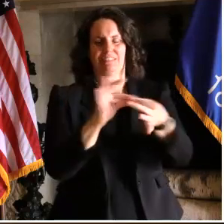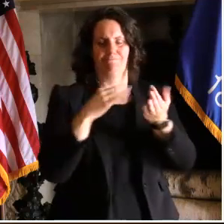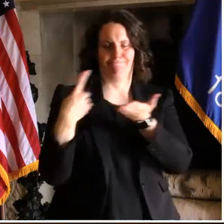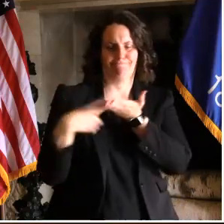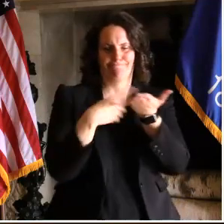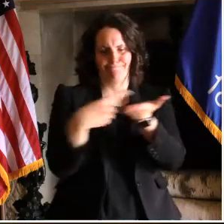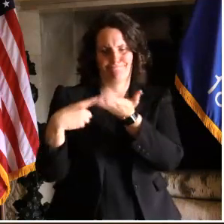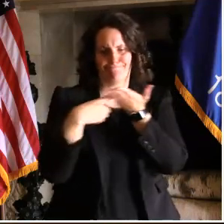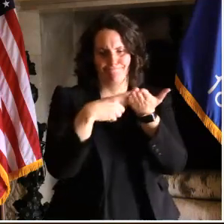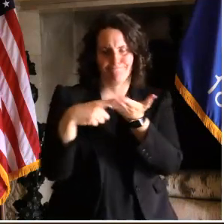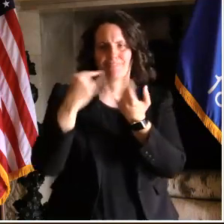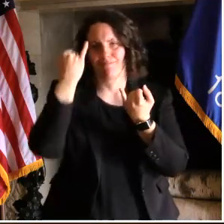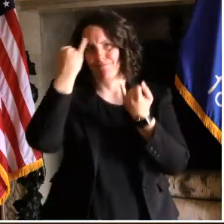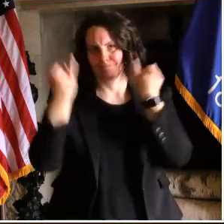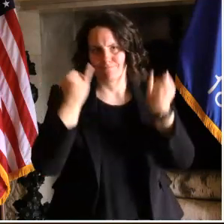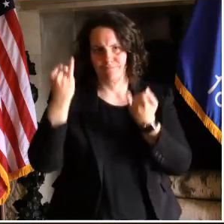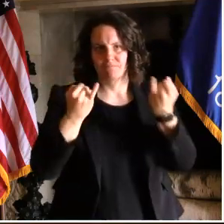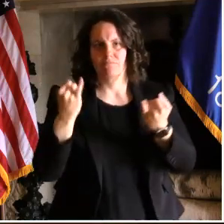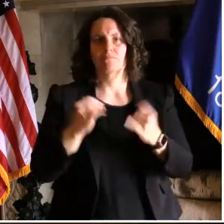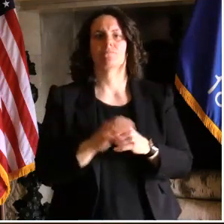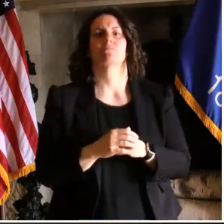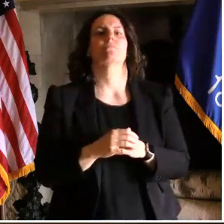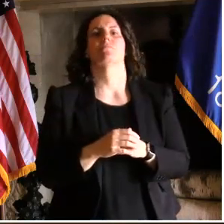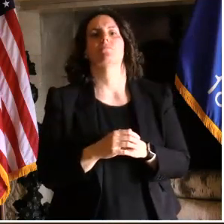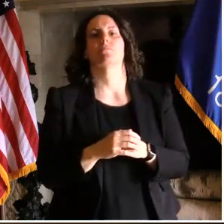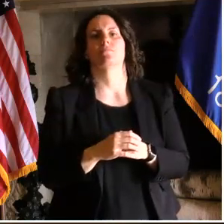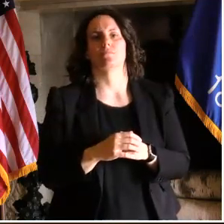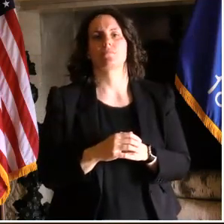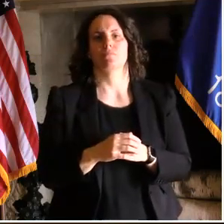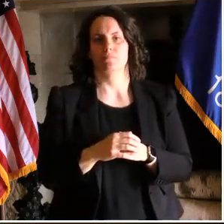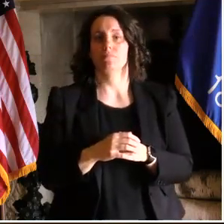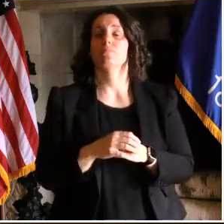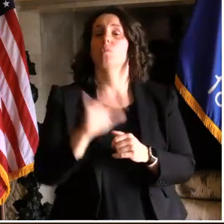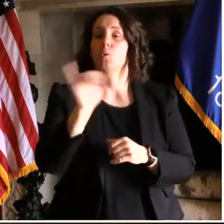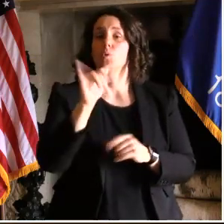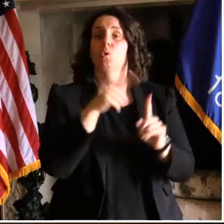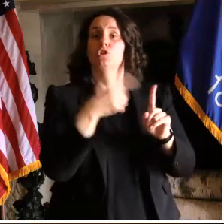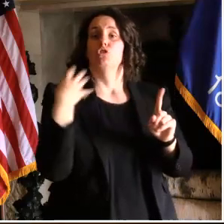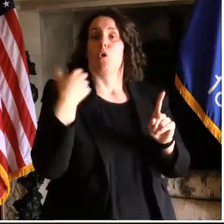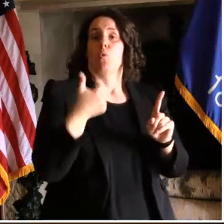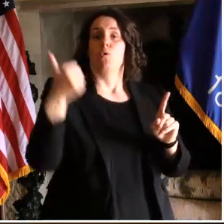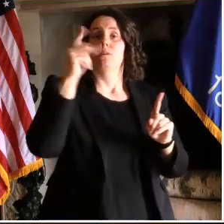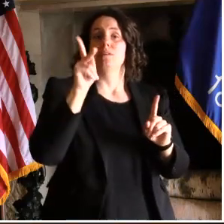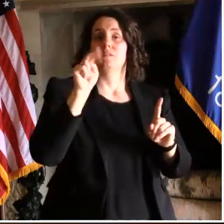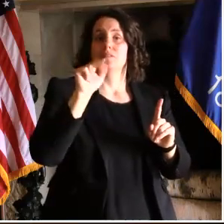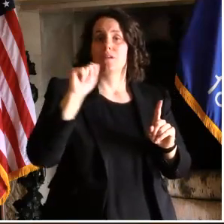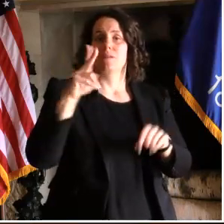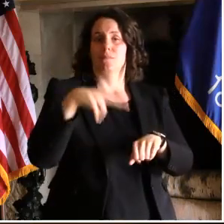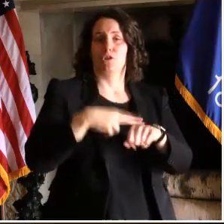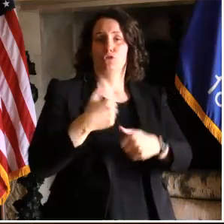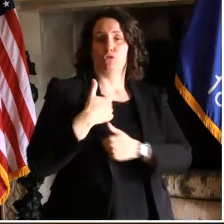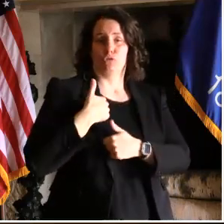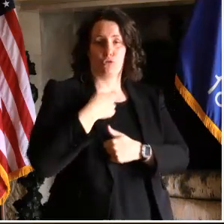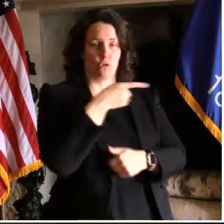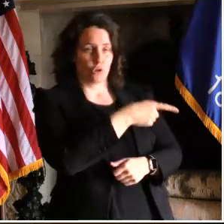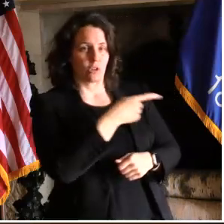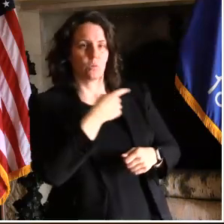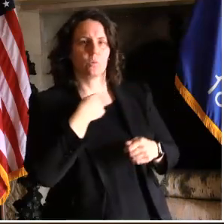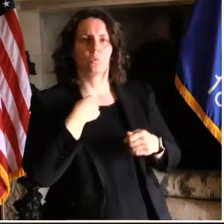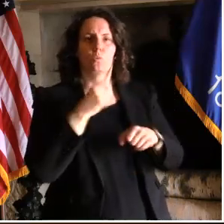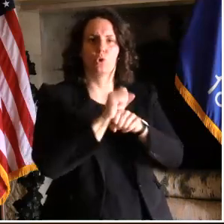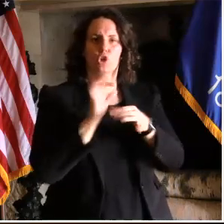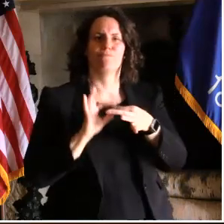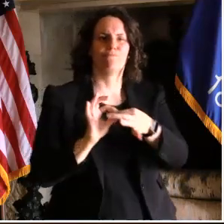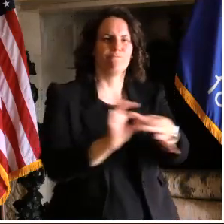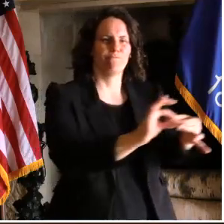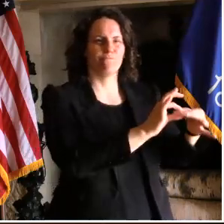execution partners through General Knapp and the WEM, so that we are building a surge capacity system that is ready to meet